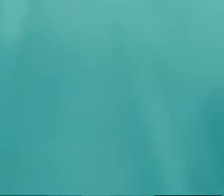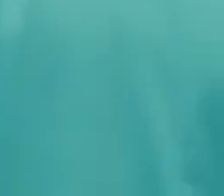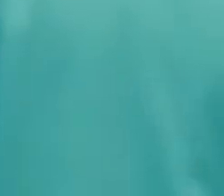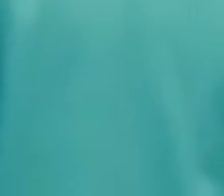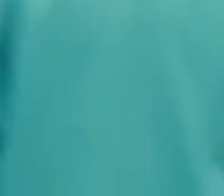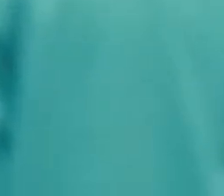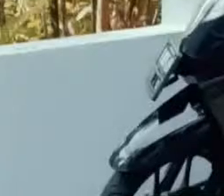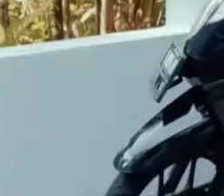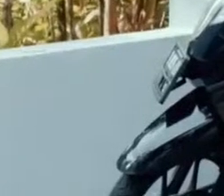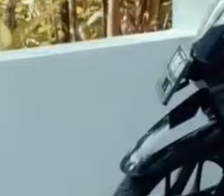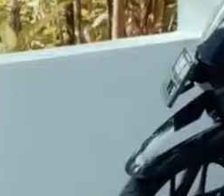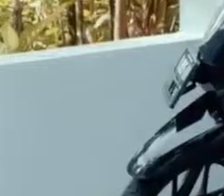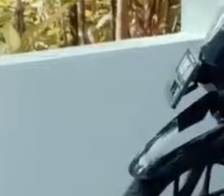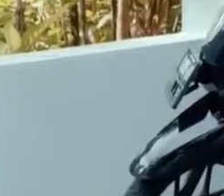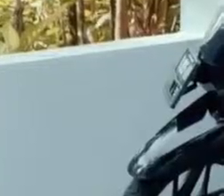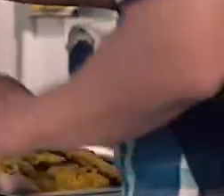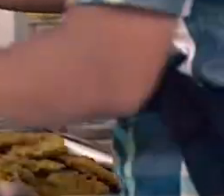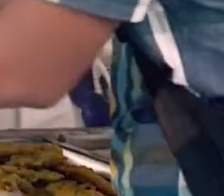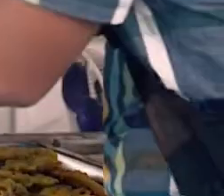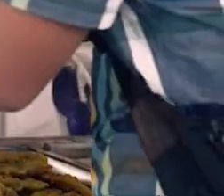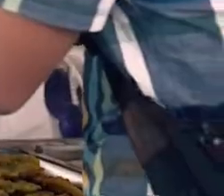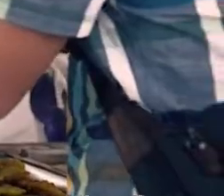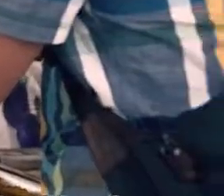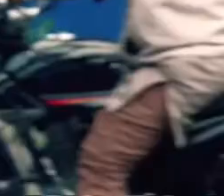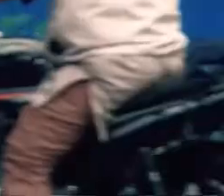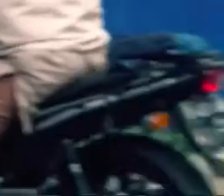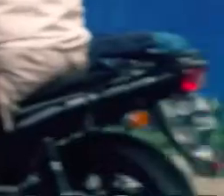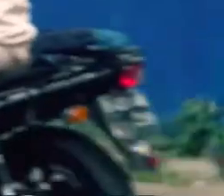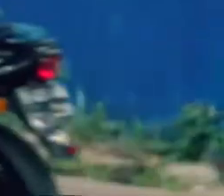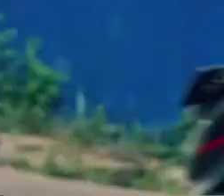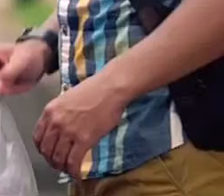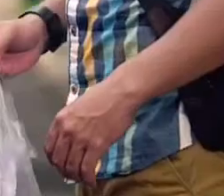you. Saling jaga, mau menerima dan rela memberi.